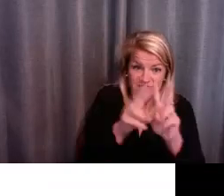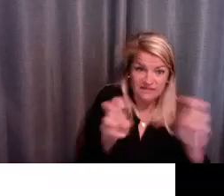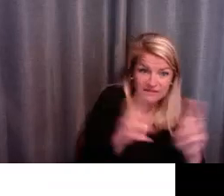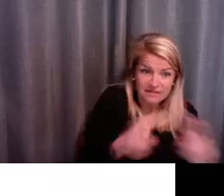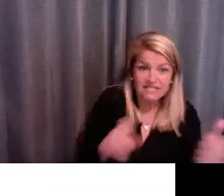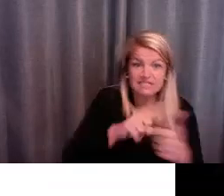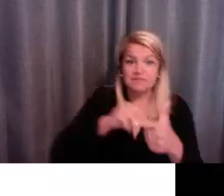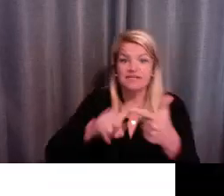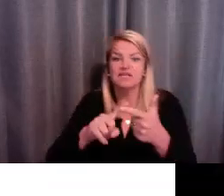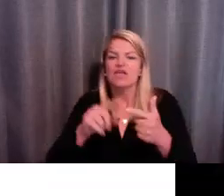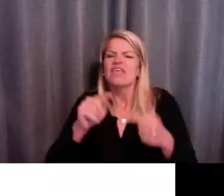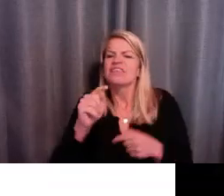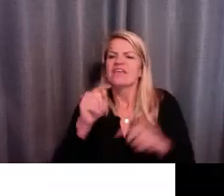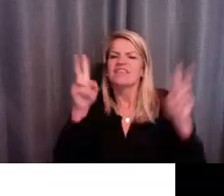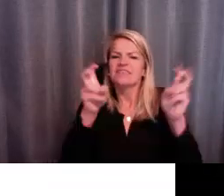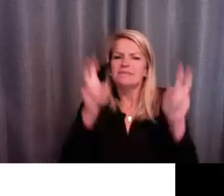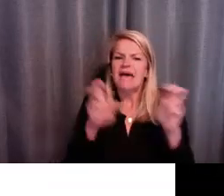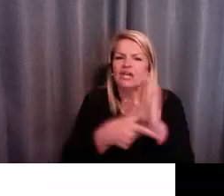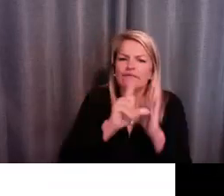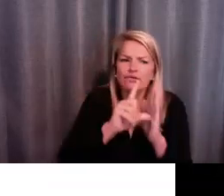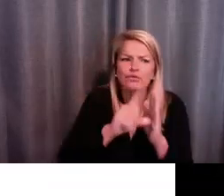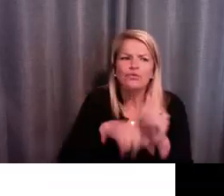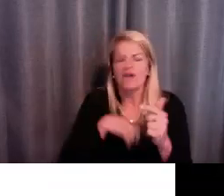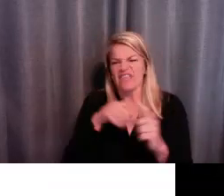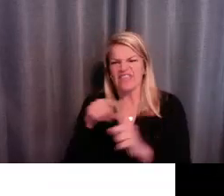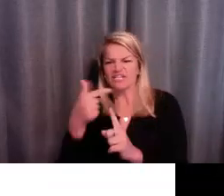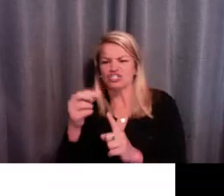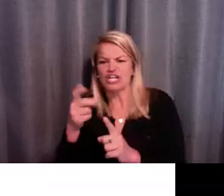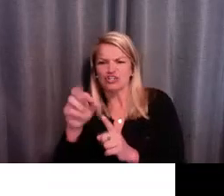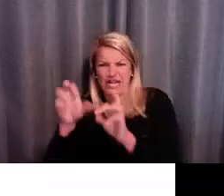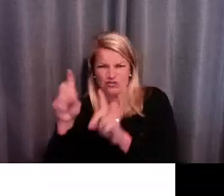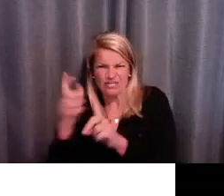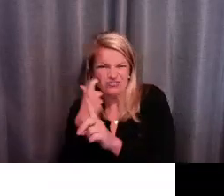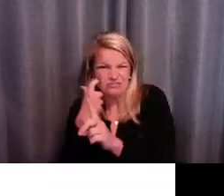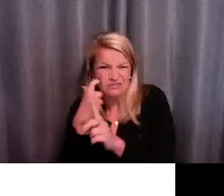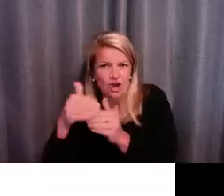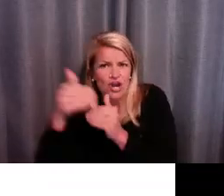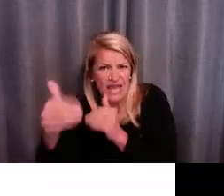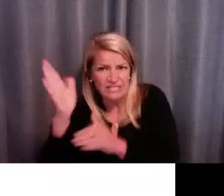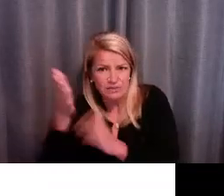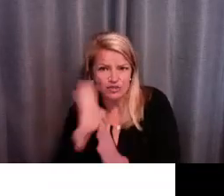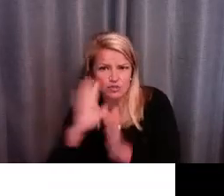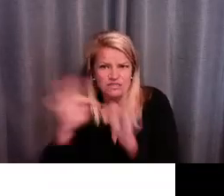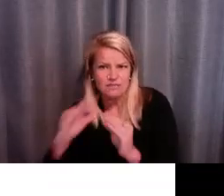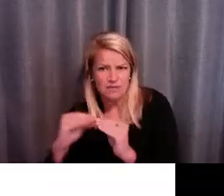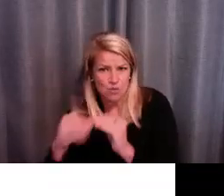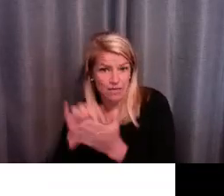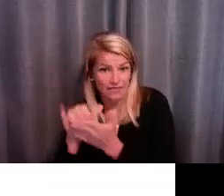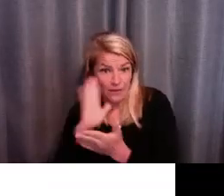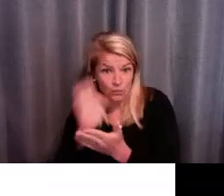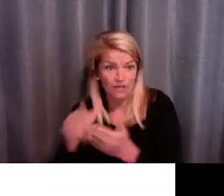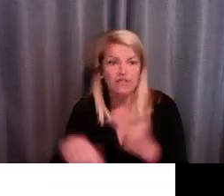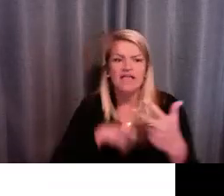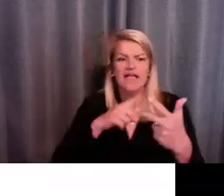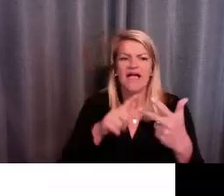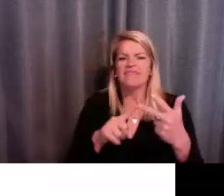review. The first one is gender and inclusive education that our next speakers are going to explain more in detail. The other thematic